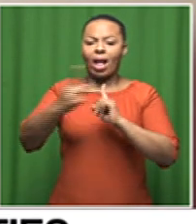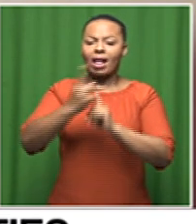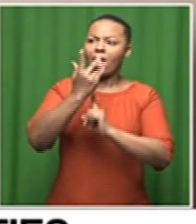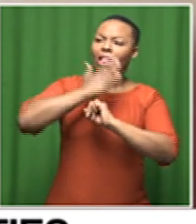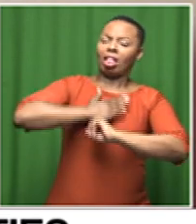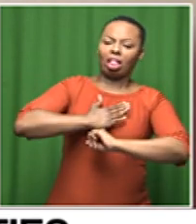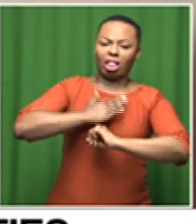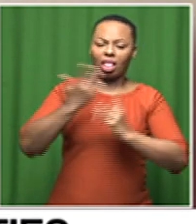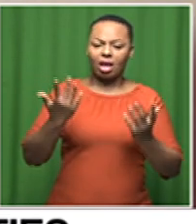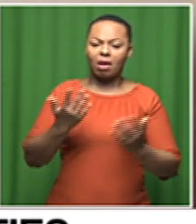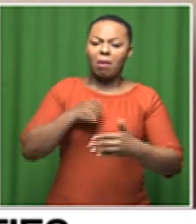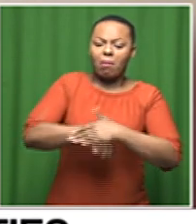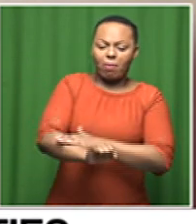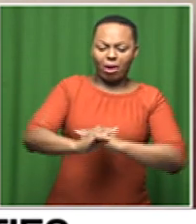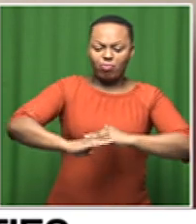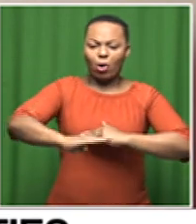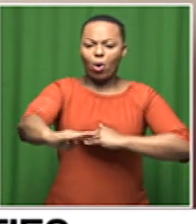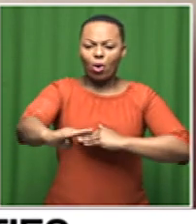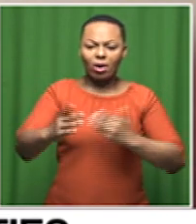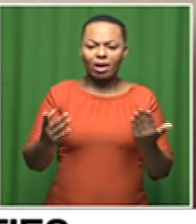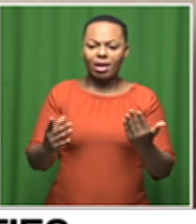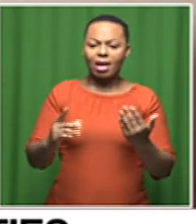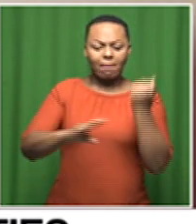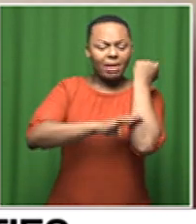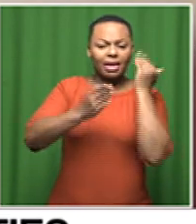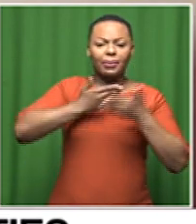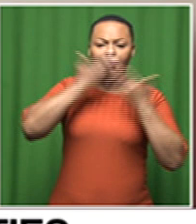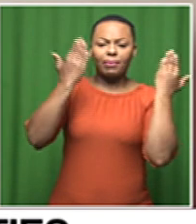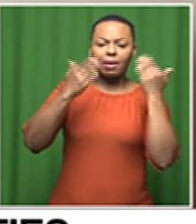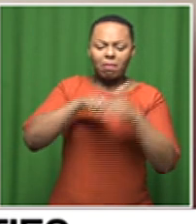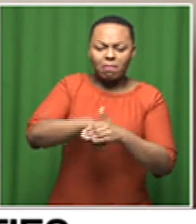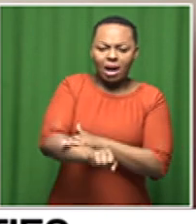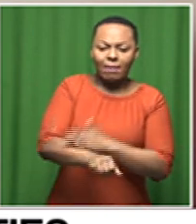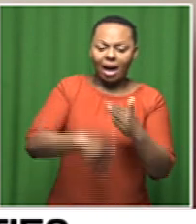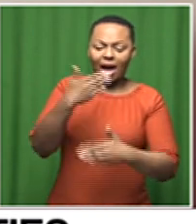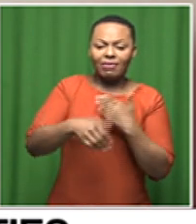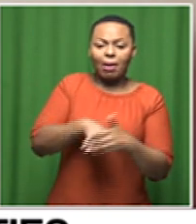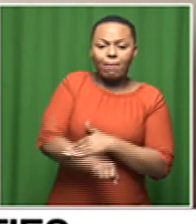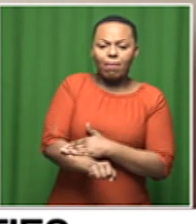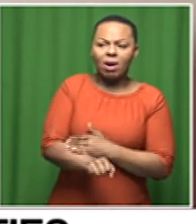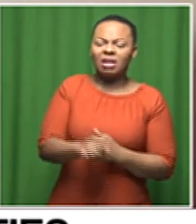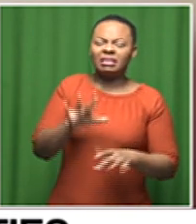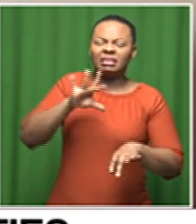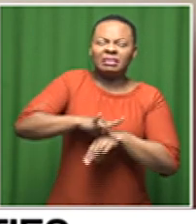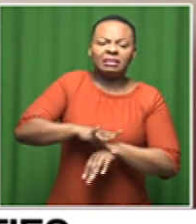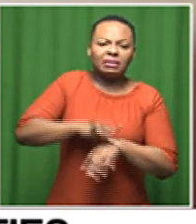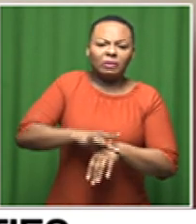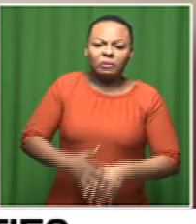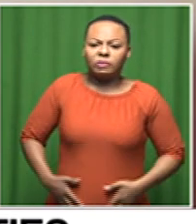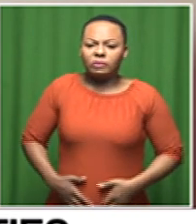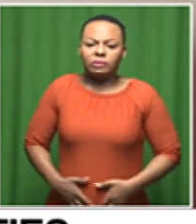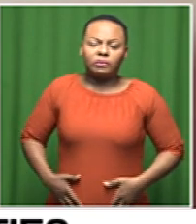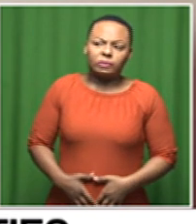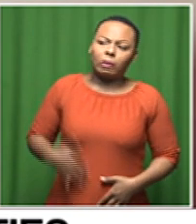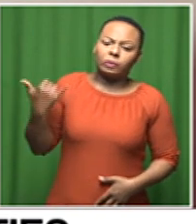are giving birth on the floor, who are operated wrongly, who are suffering after giving birth, as if sexual reproductive health and